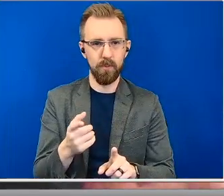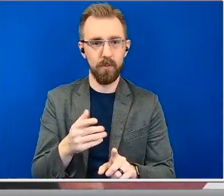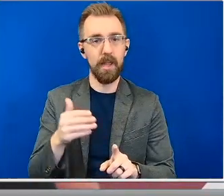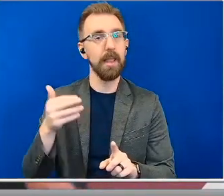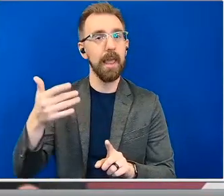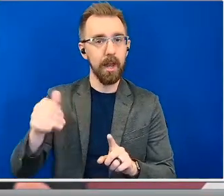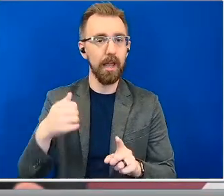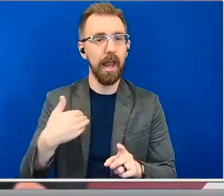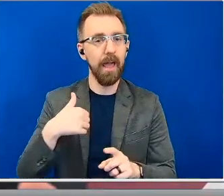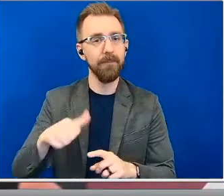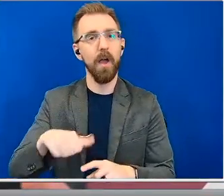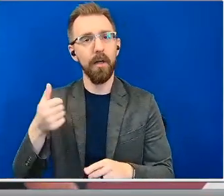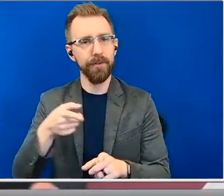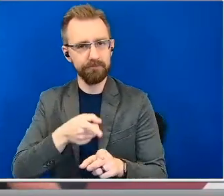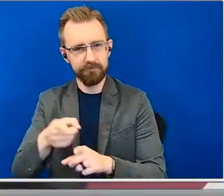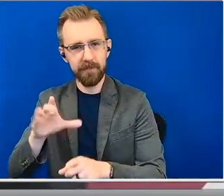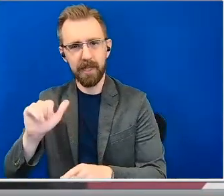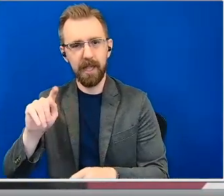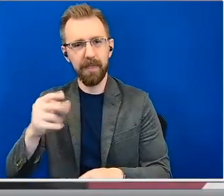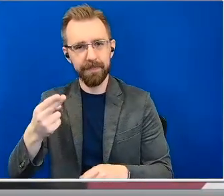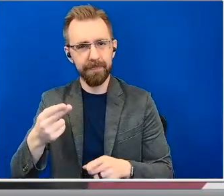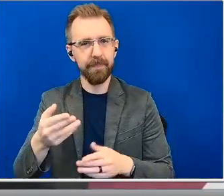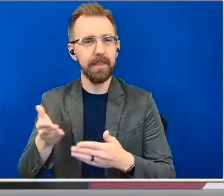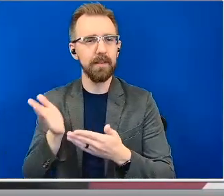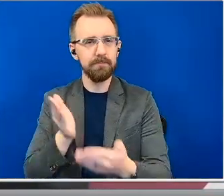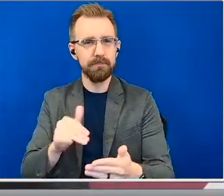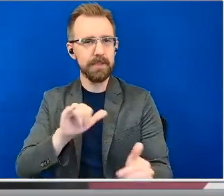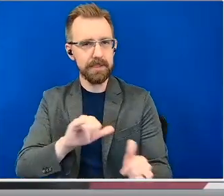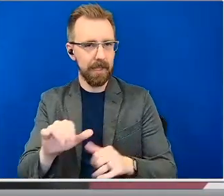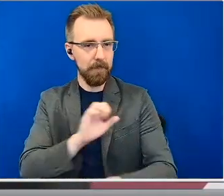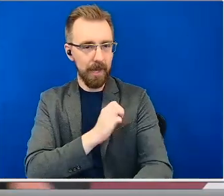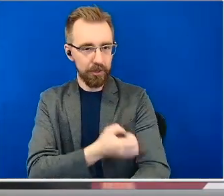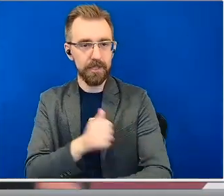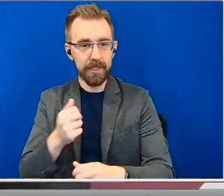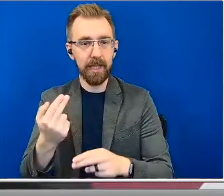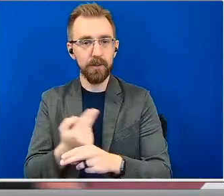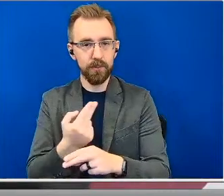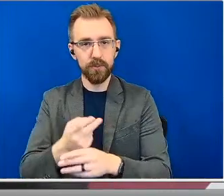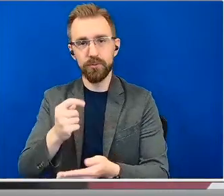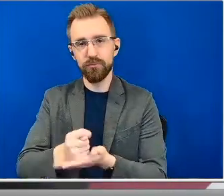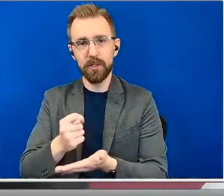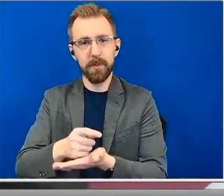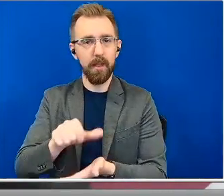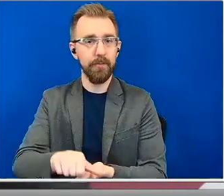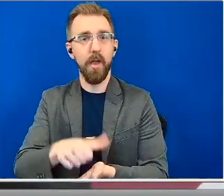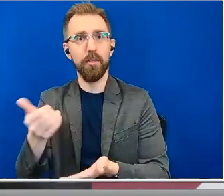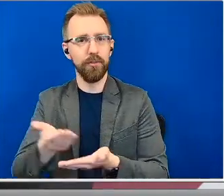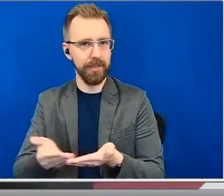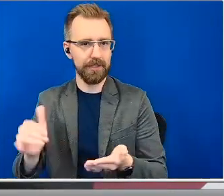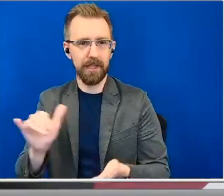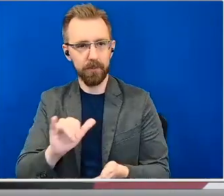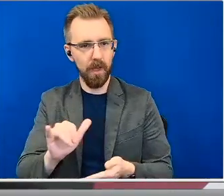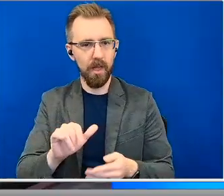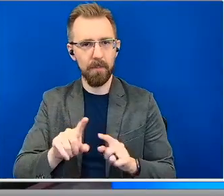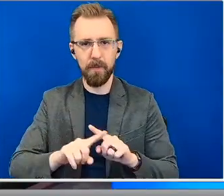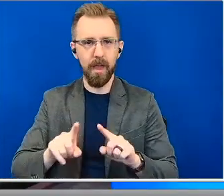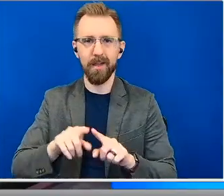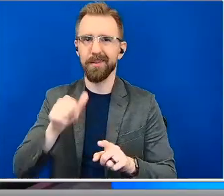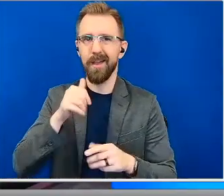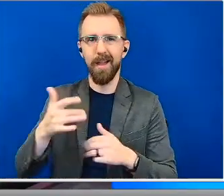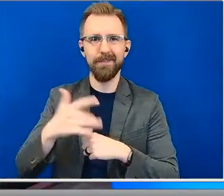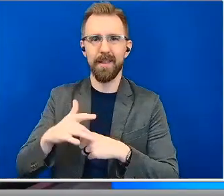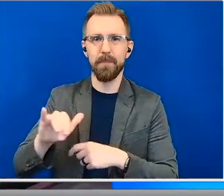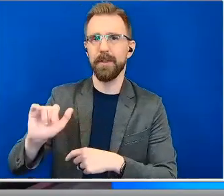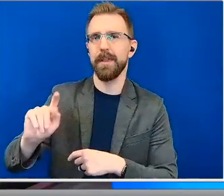which still deliver the same energy, where we can use in the treatment of other arrhythmias as well, but they're yet to be available on the market.